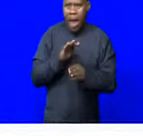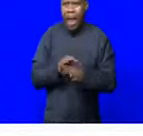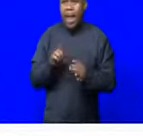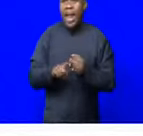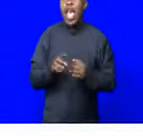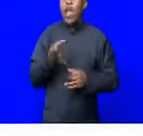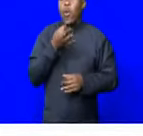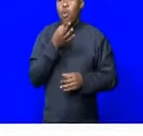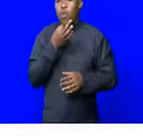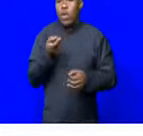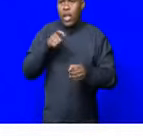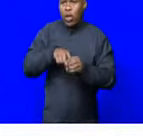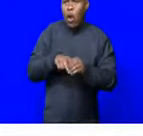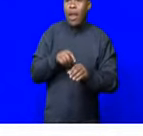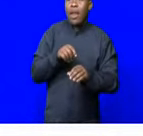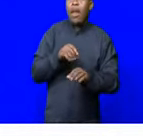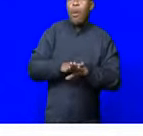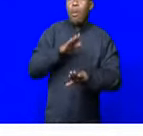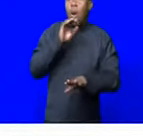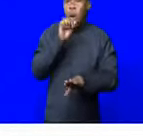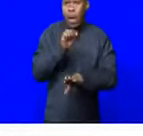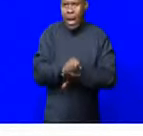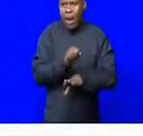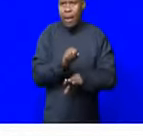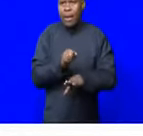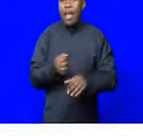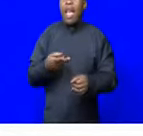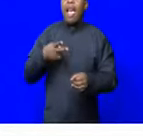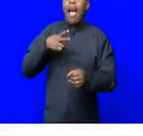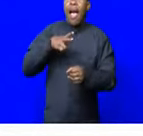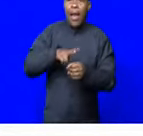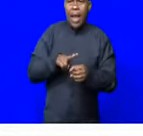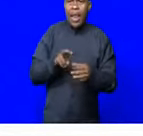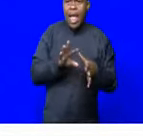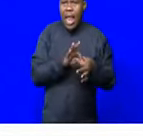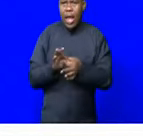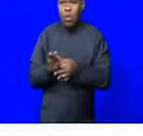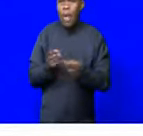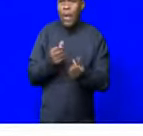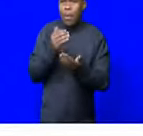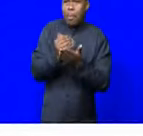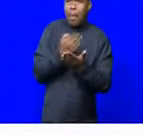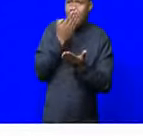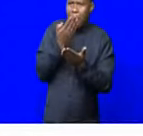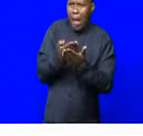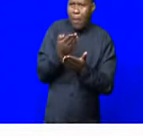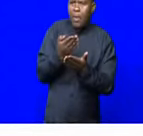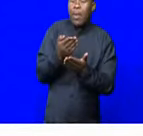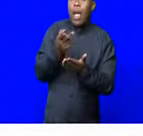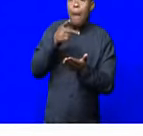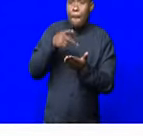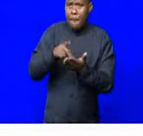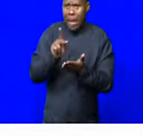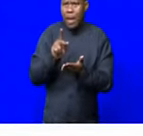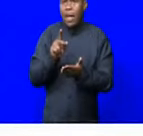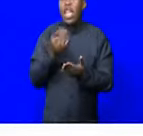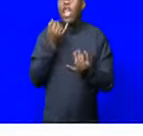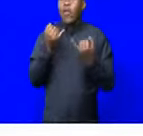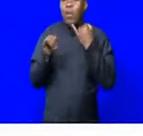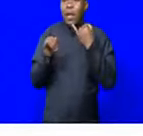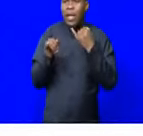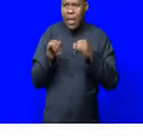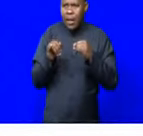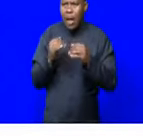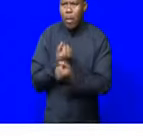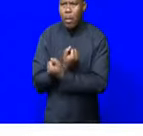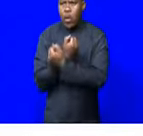disparity, is seeing that the resources within the financial cooperatives are well secure. It is for that reason that as